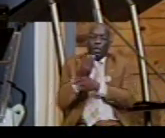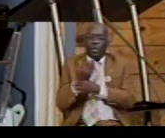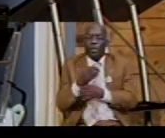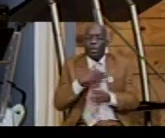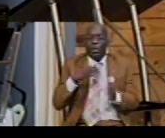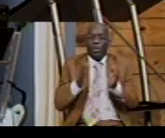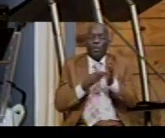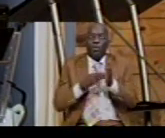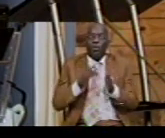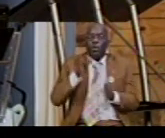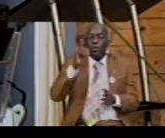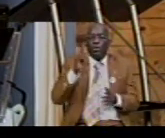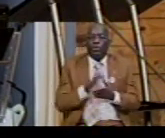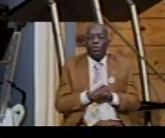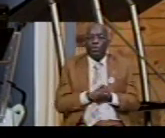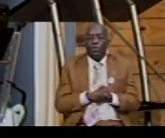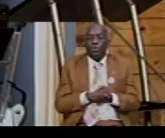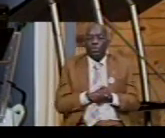sing the goodness of God.